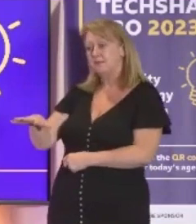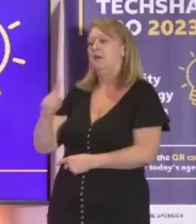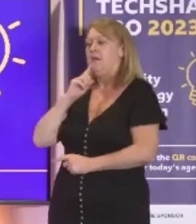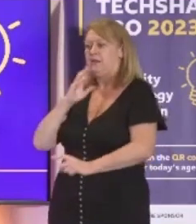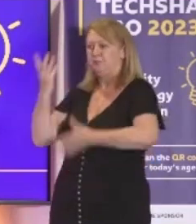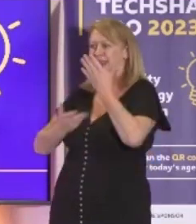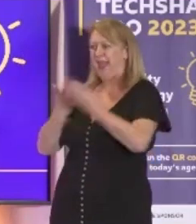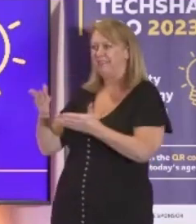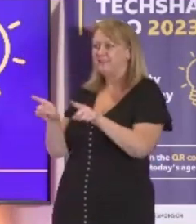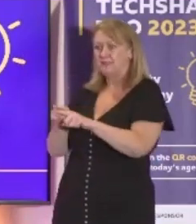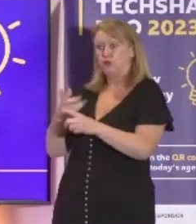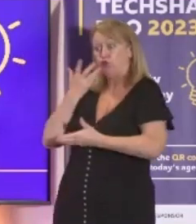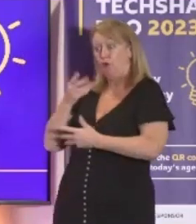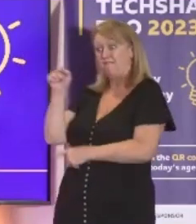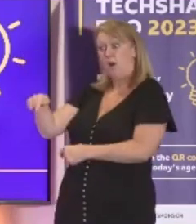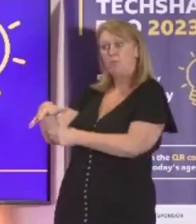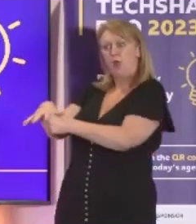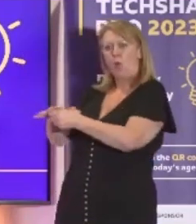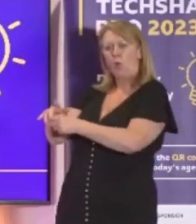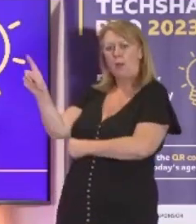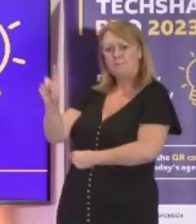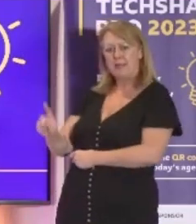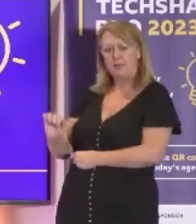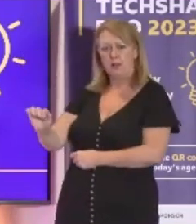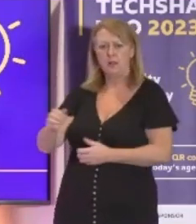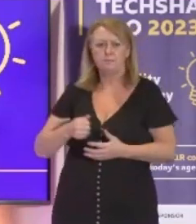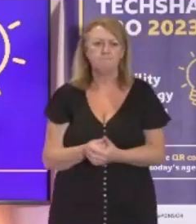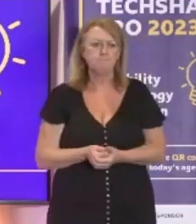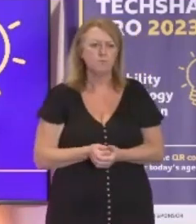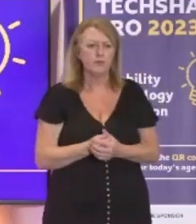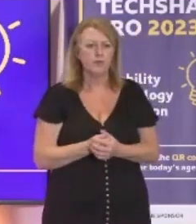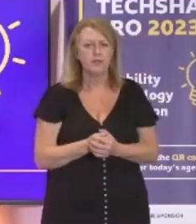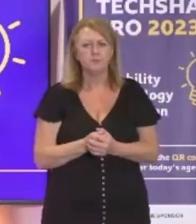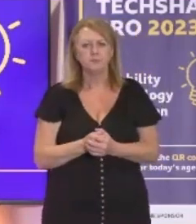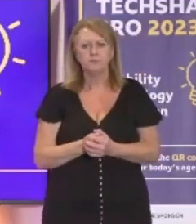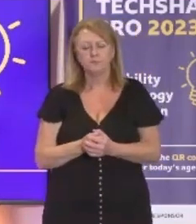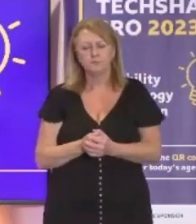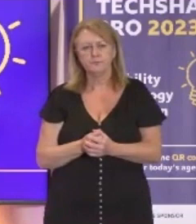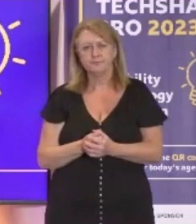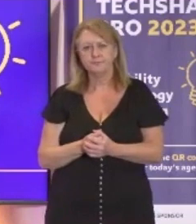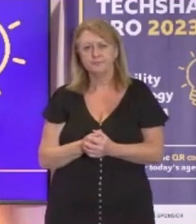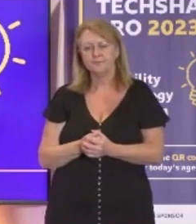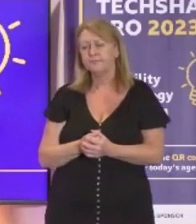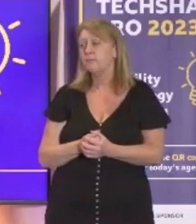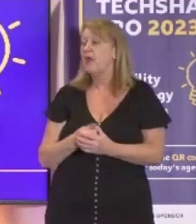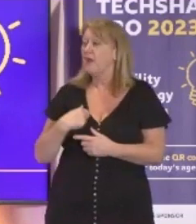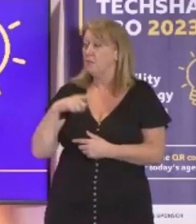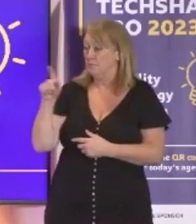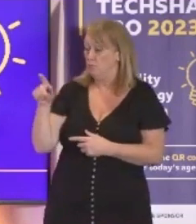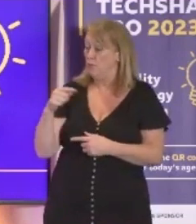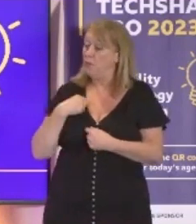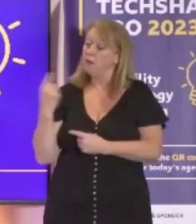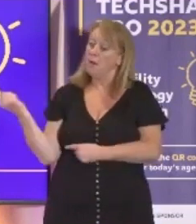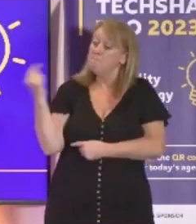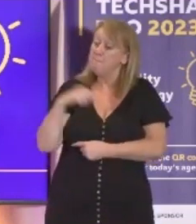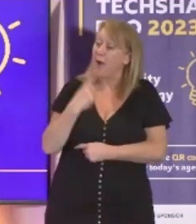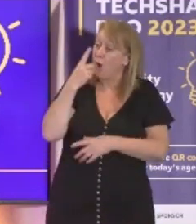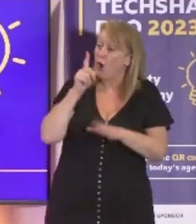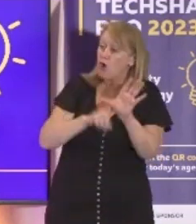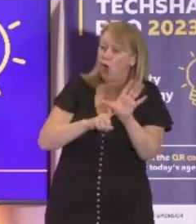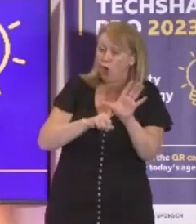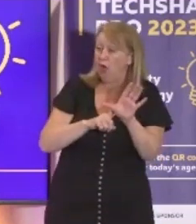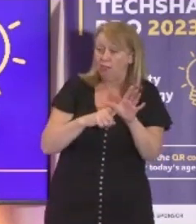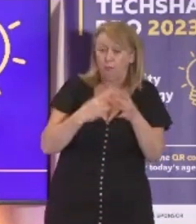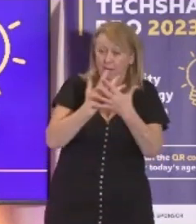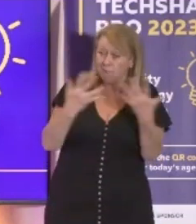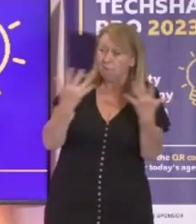people. It's fantastic. I mean, I guess the point will be that come back in a year and there'll be another several thousands